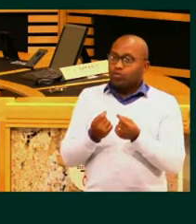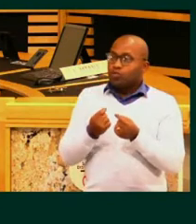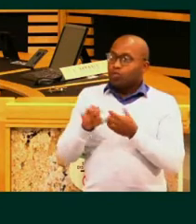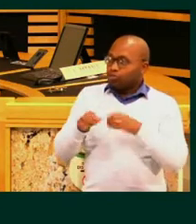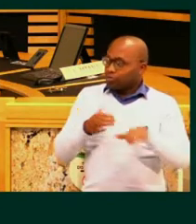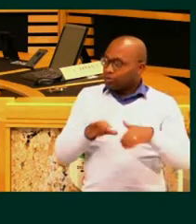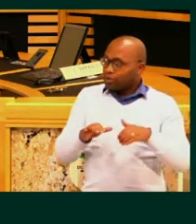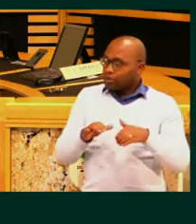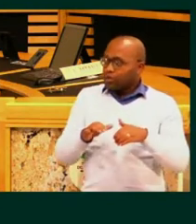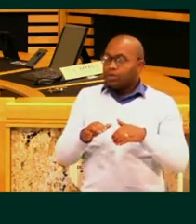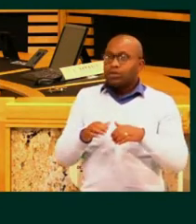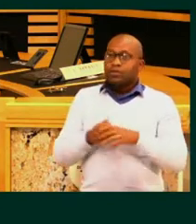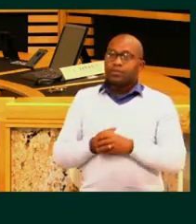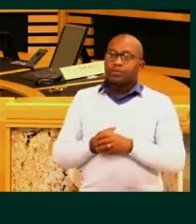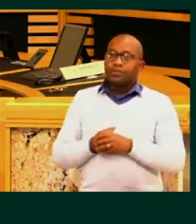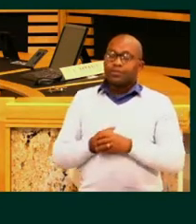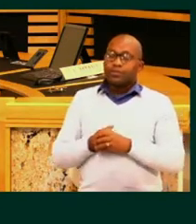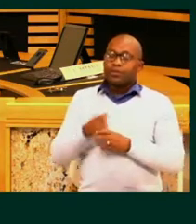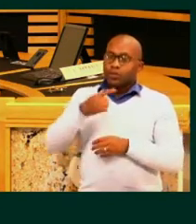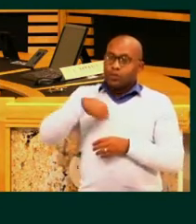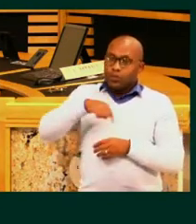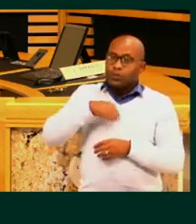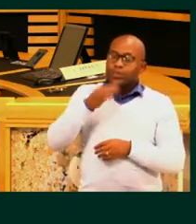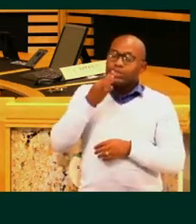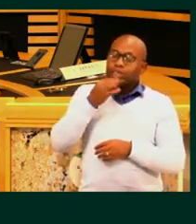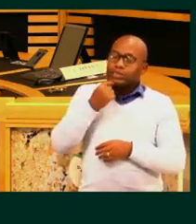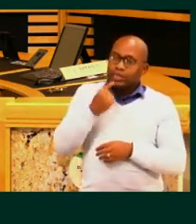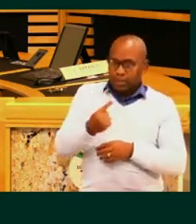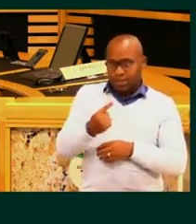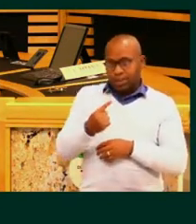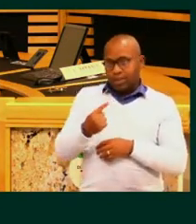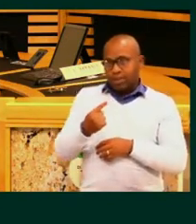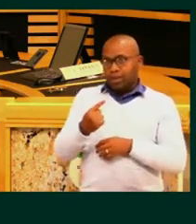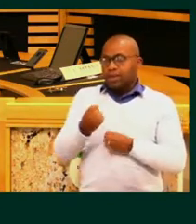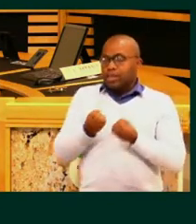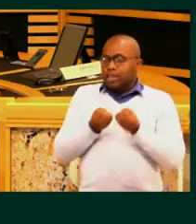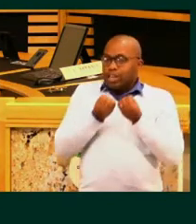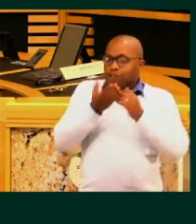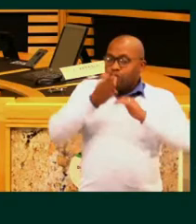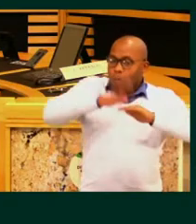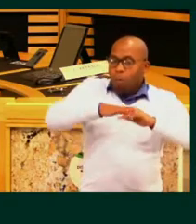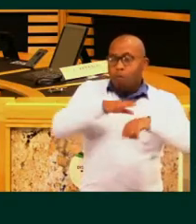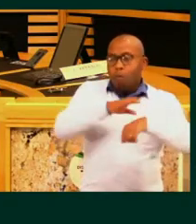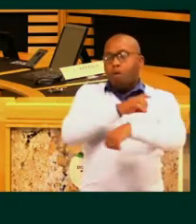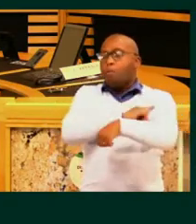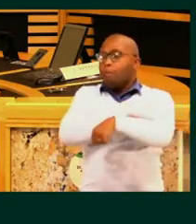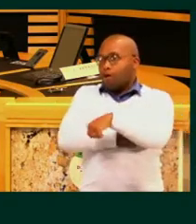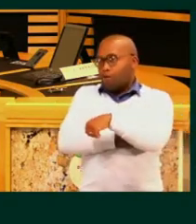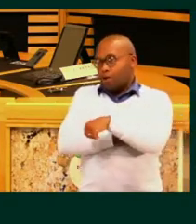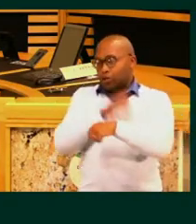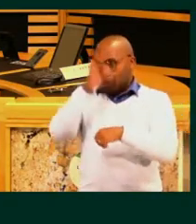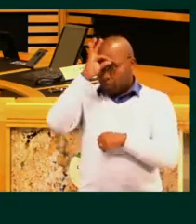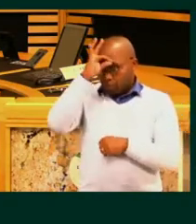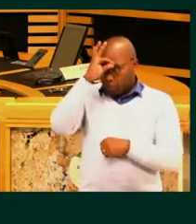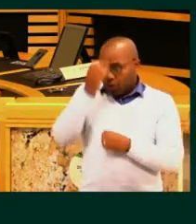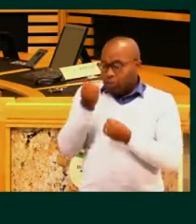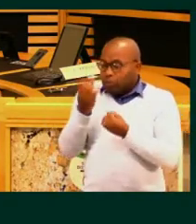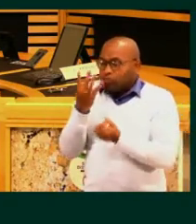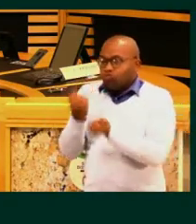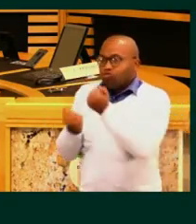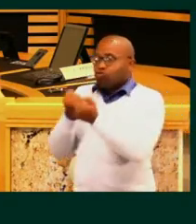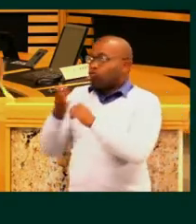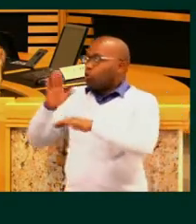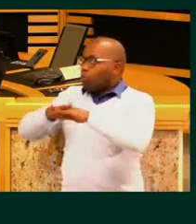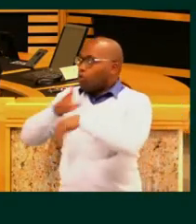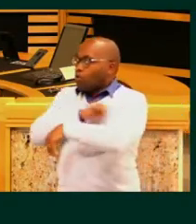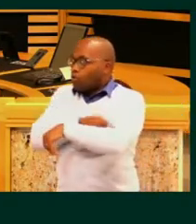here strengthen the law enforcement and Judiciary to meet harsh sentences against the culprits I was so happy to hear honorable